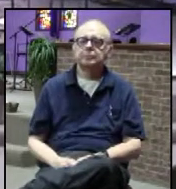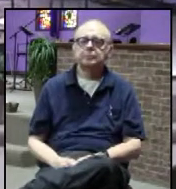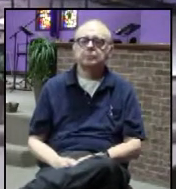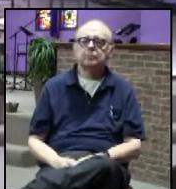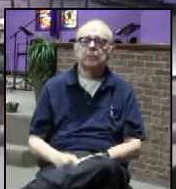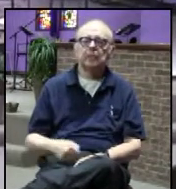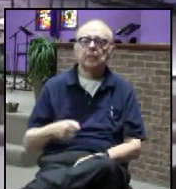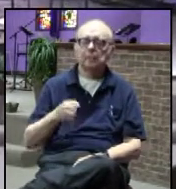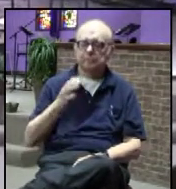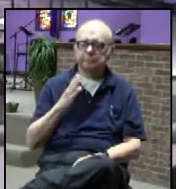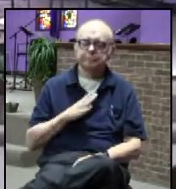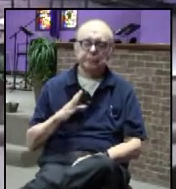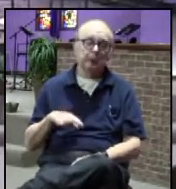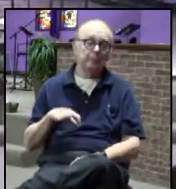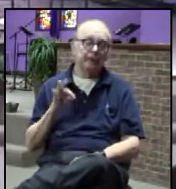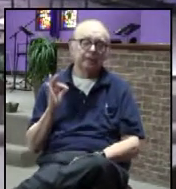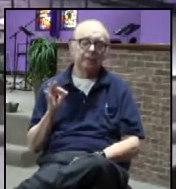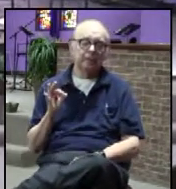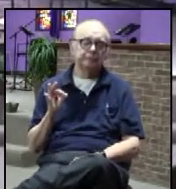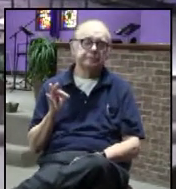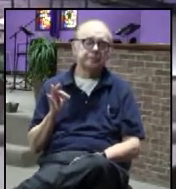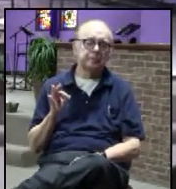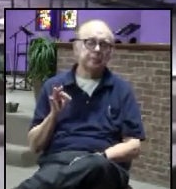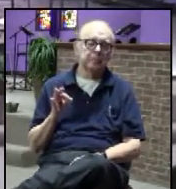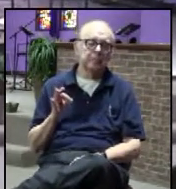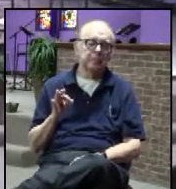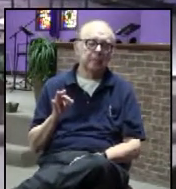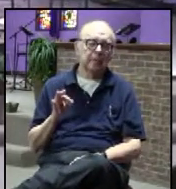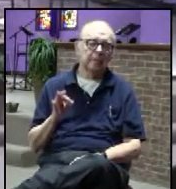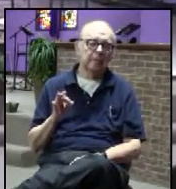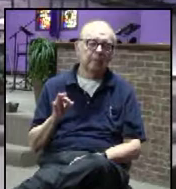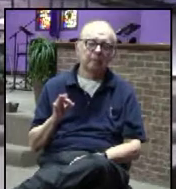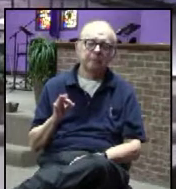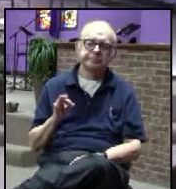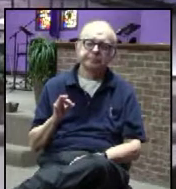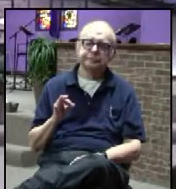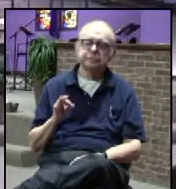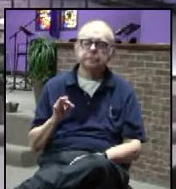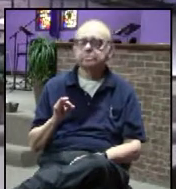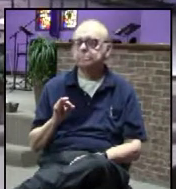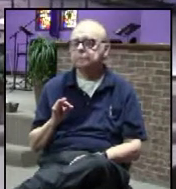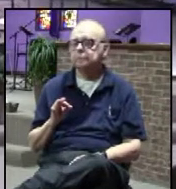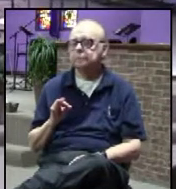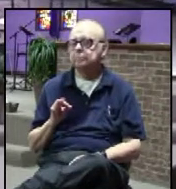The guy comes and he picks it up. He calls back to